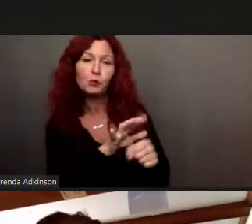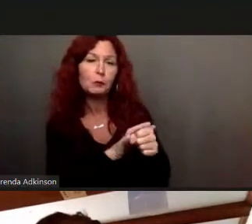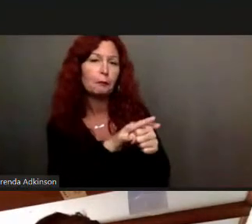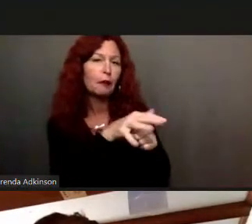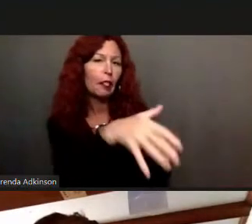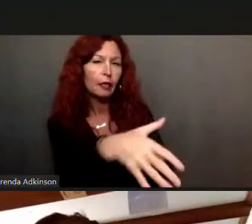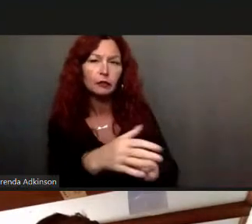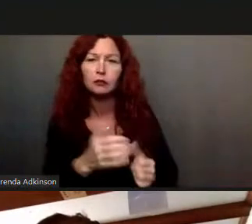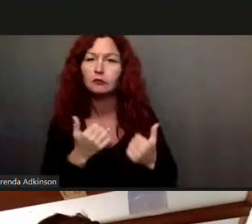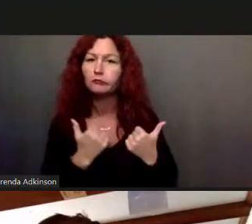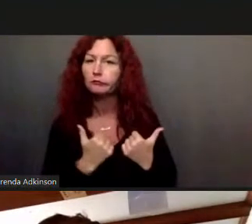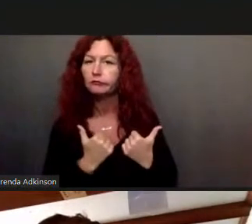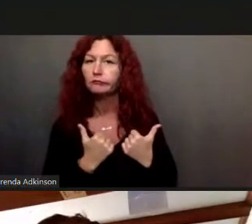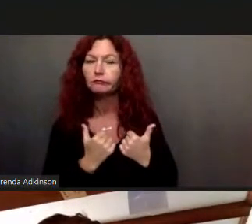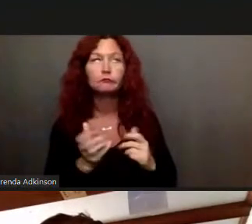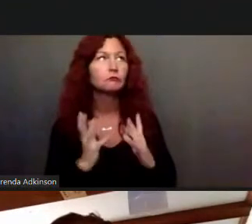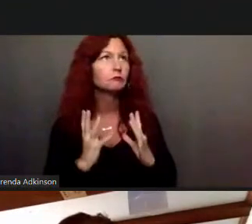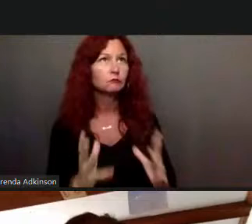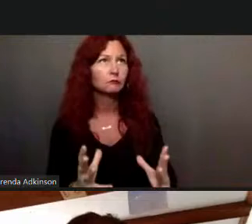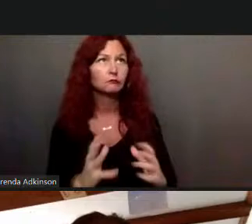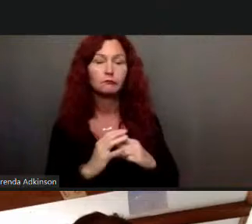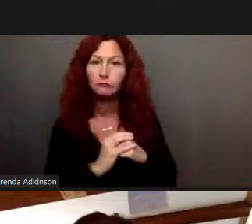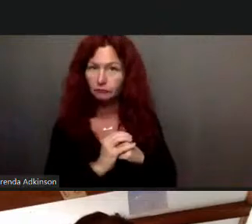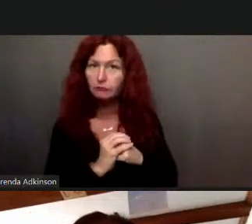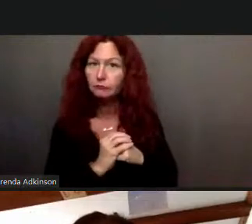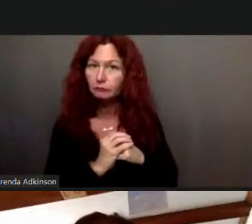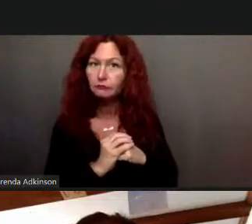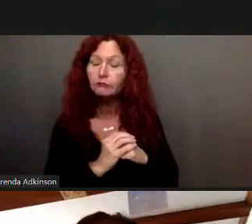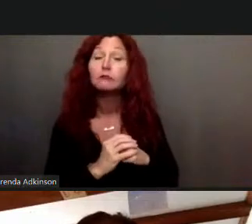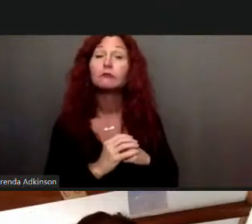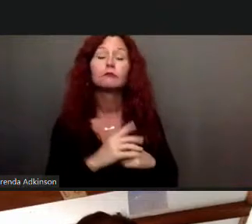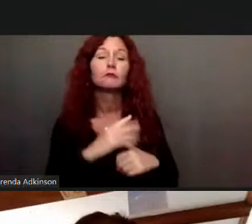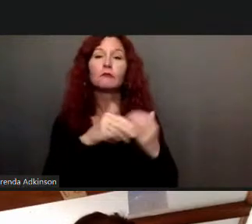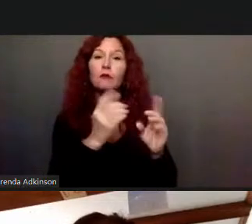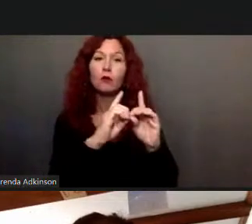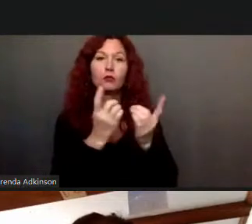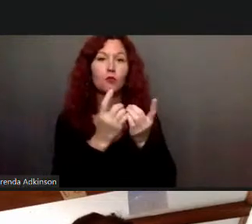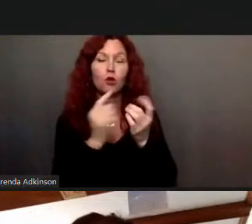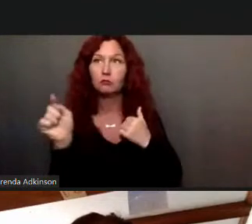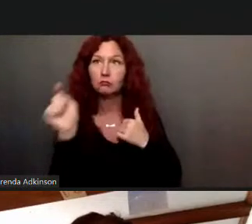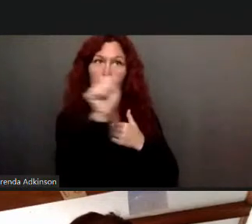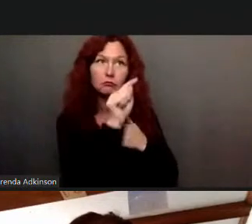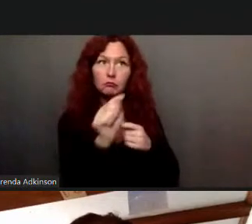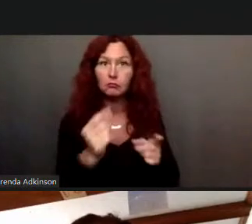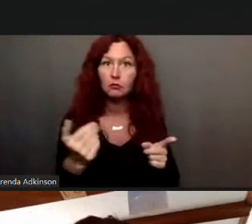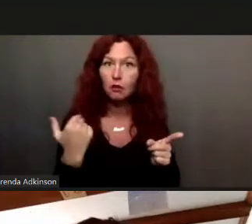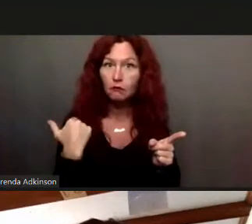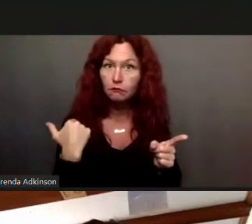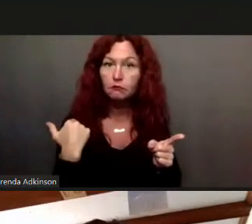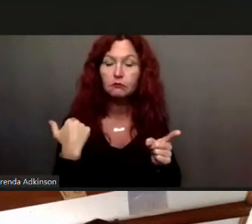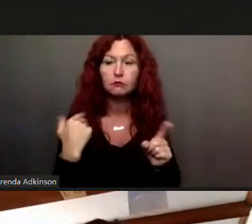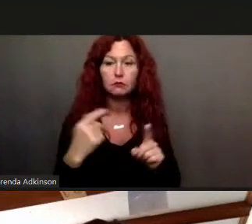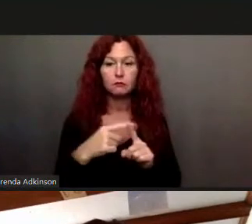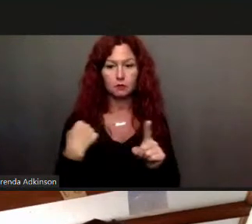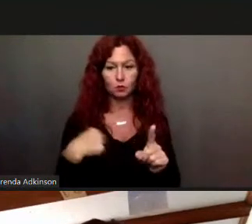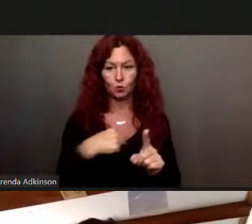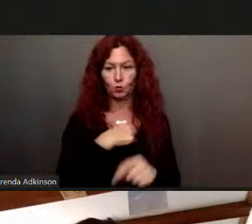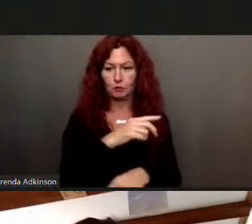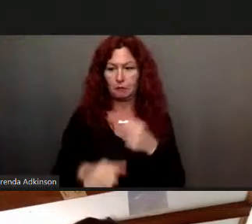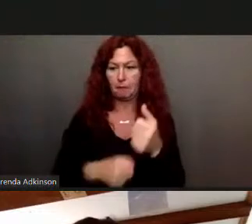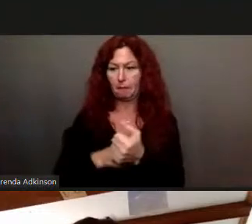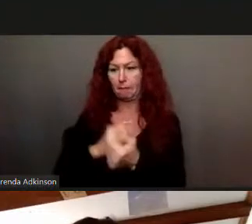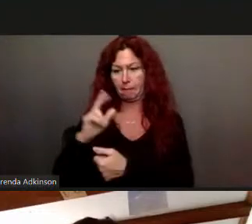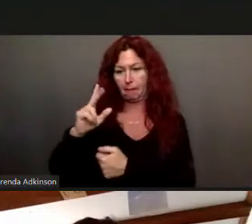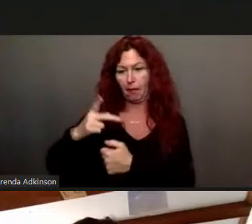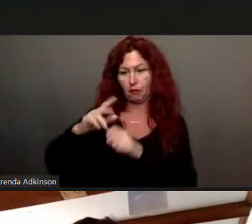PPE. All of our departments have all that they need. And in addition to that, we have a supply that, per your direction, we're prepared